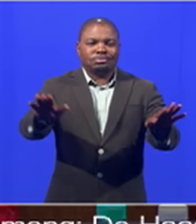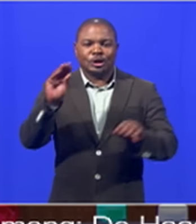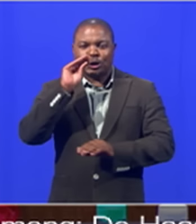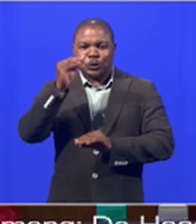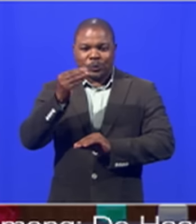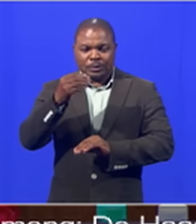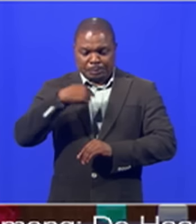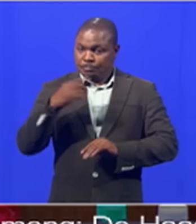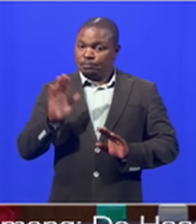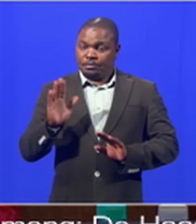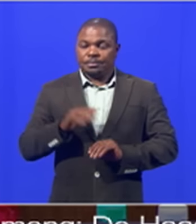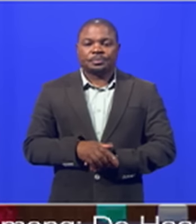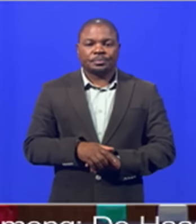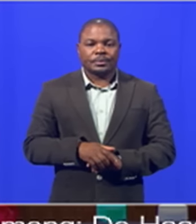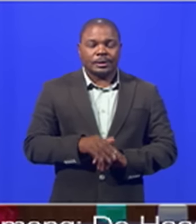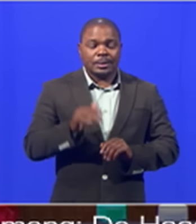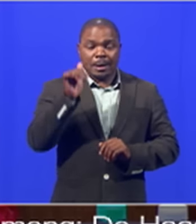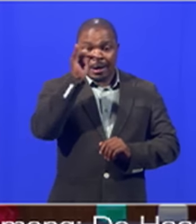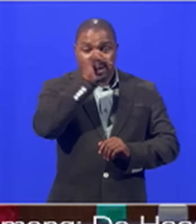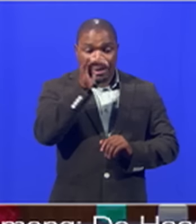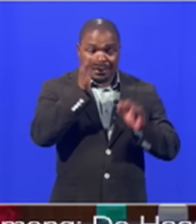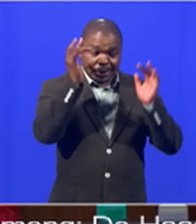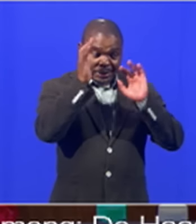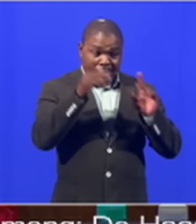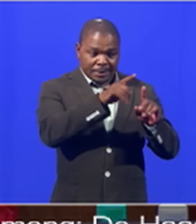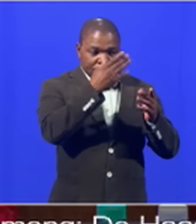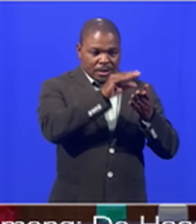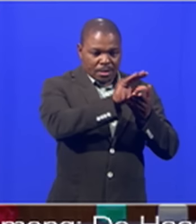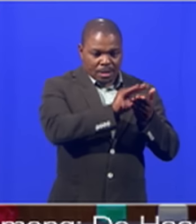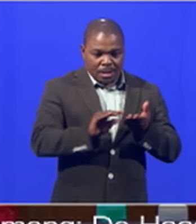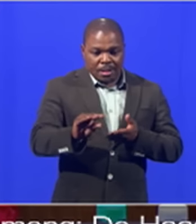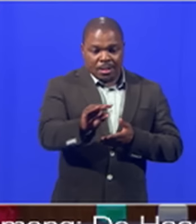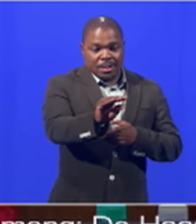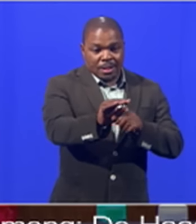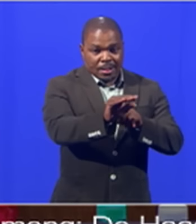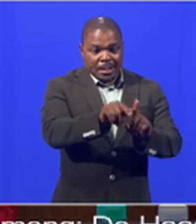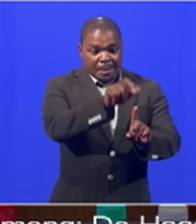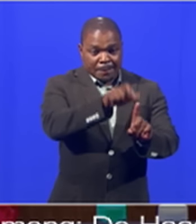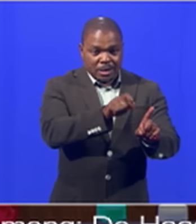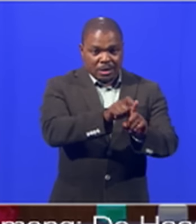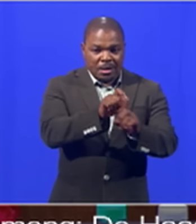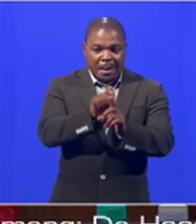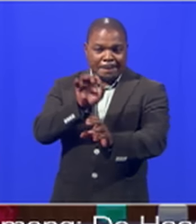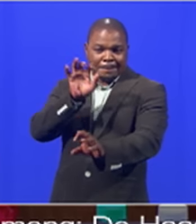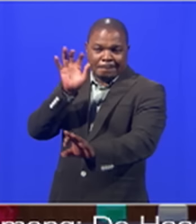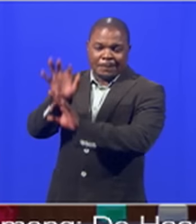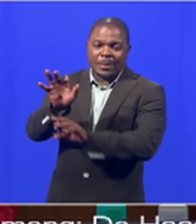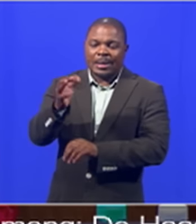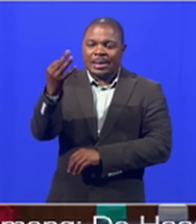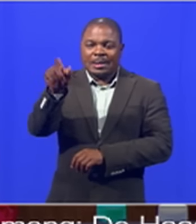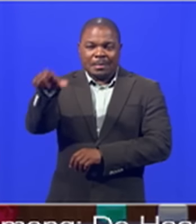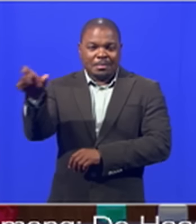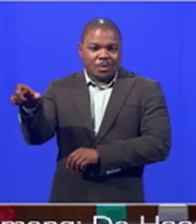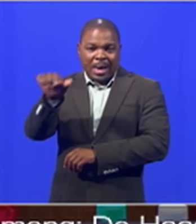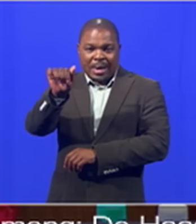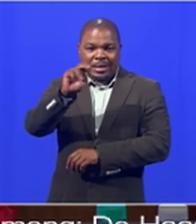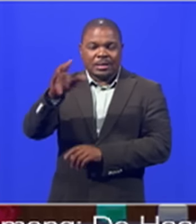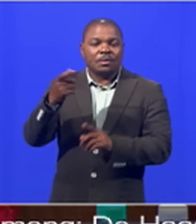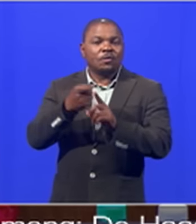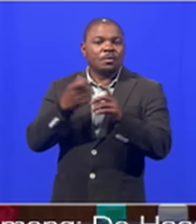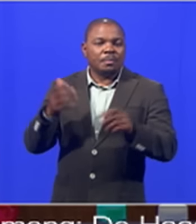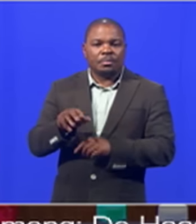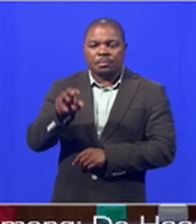that crime intelligence had supplied the money for the guns that attacked 3 people, ANC people in